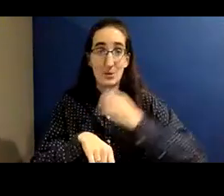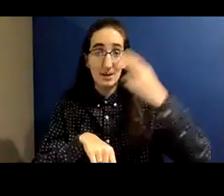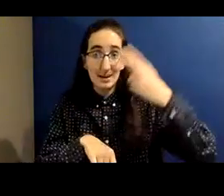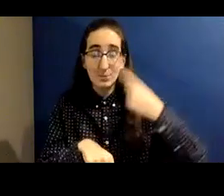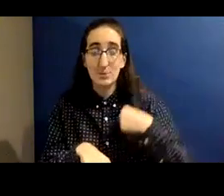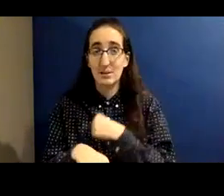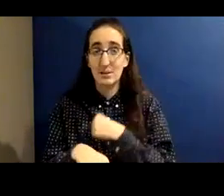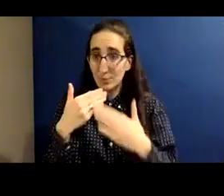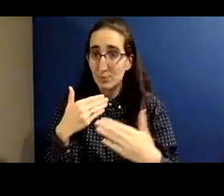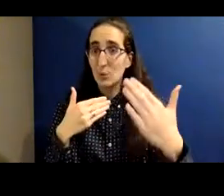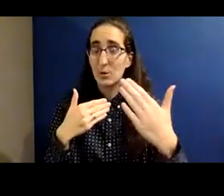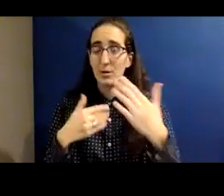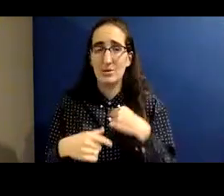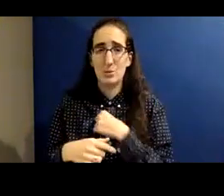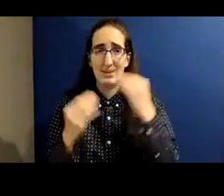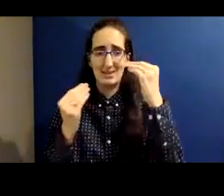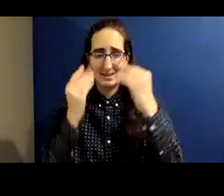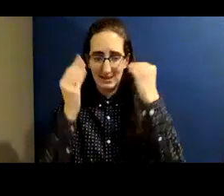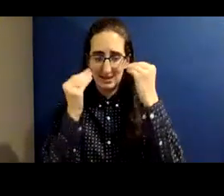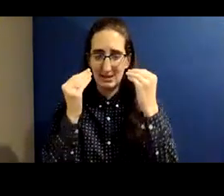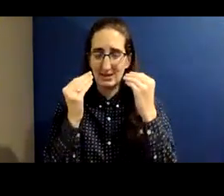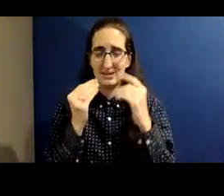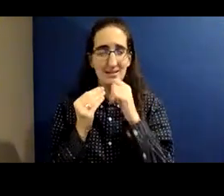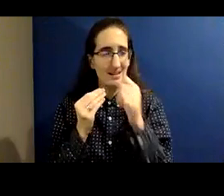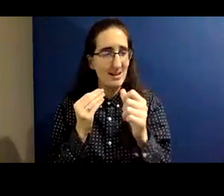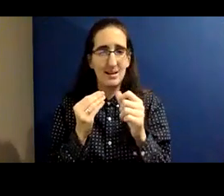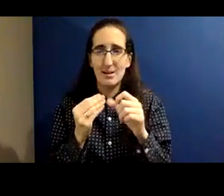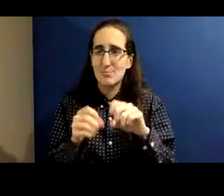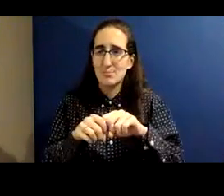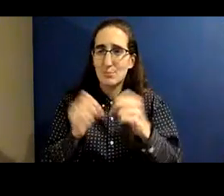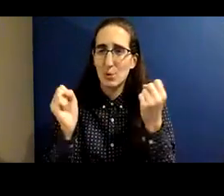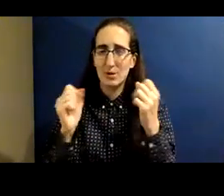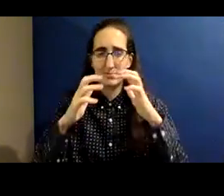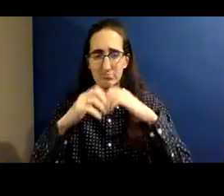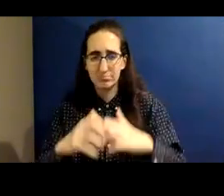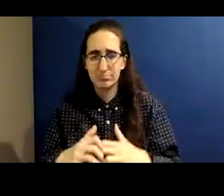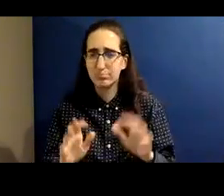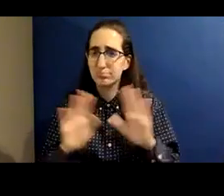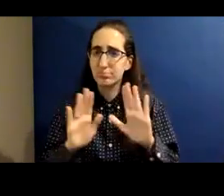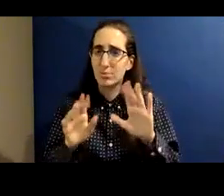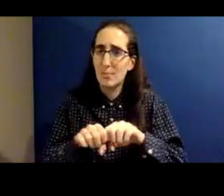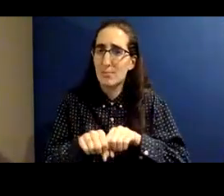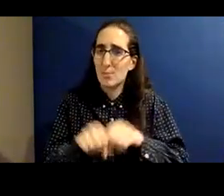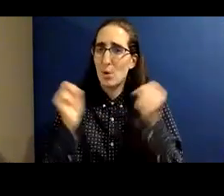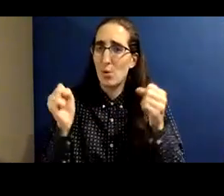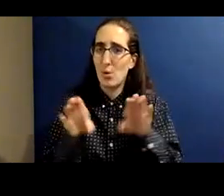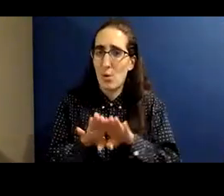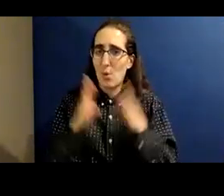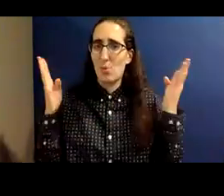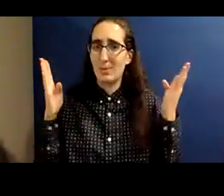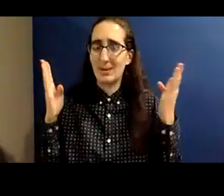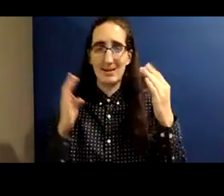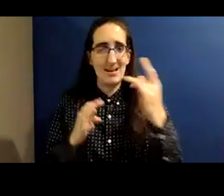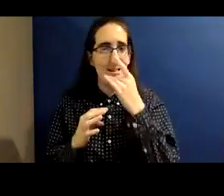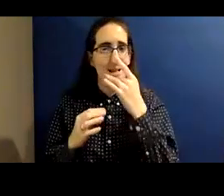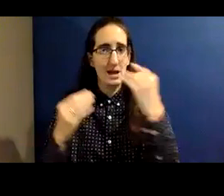move forward, that we think about it not as being broken apart or broken down, but as being broken open to allow the light